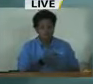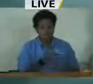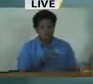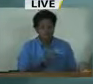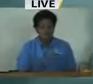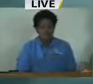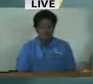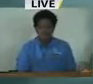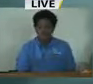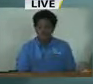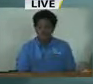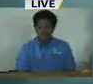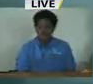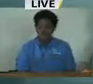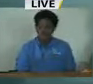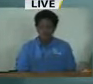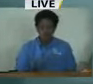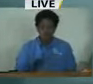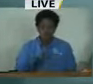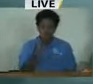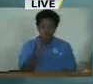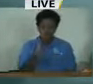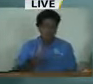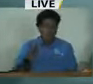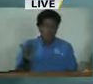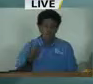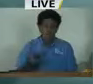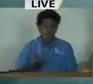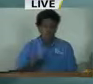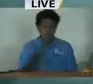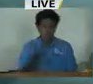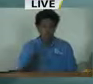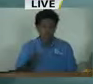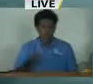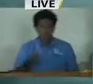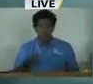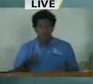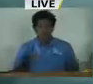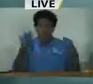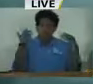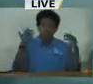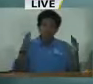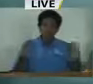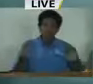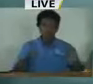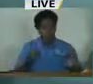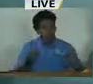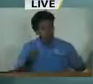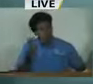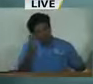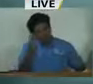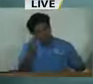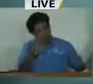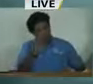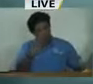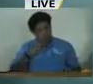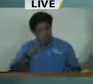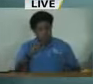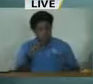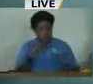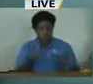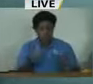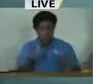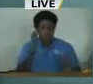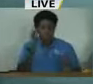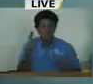I am not angry. I'm not flustered. I want to understand. I will